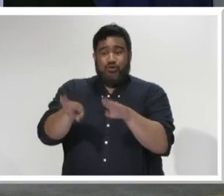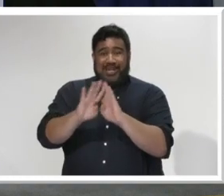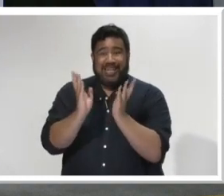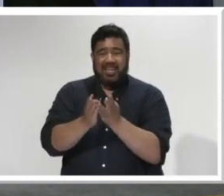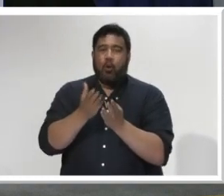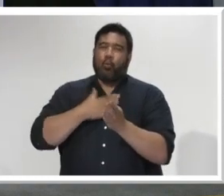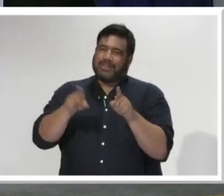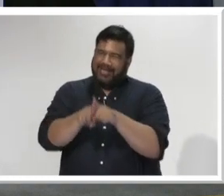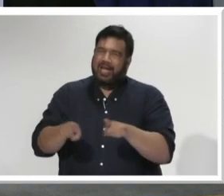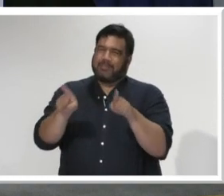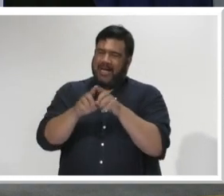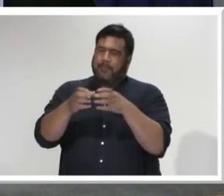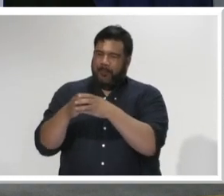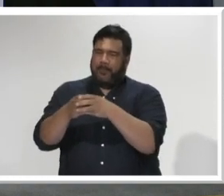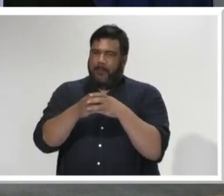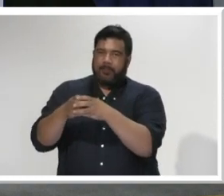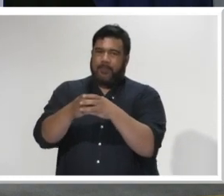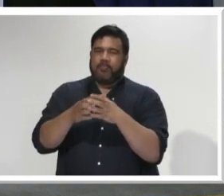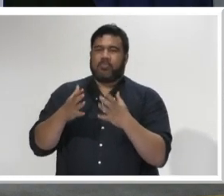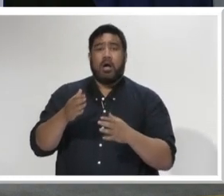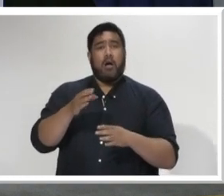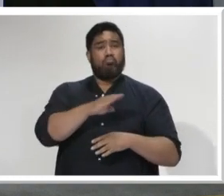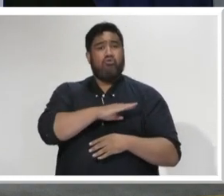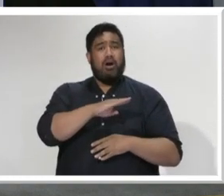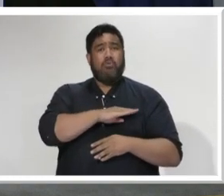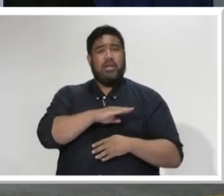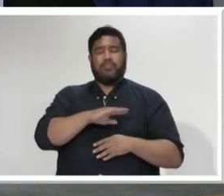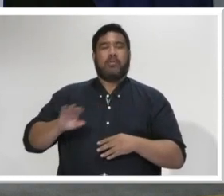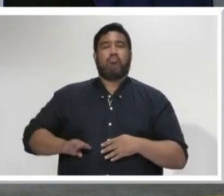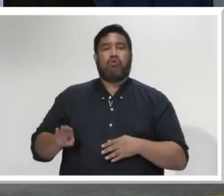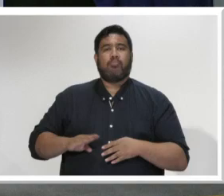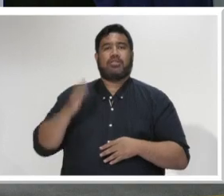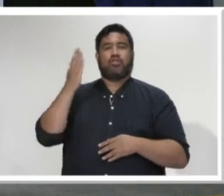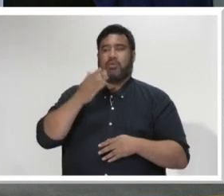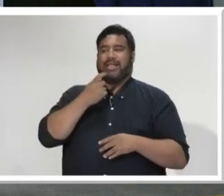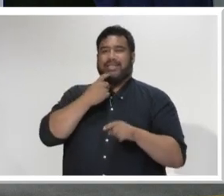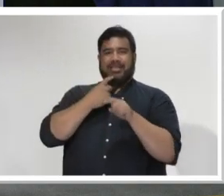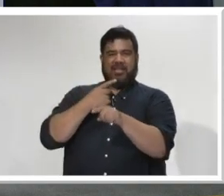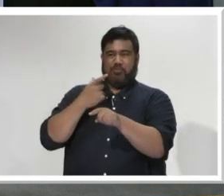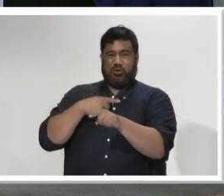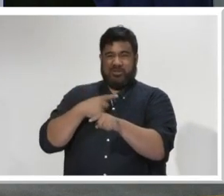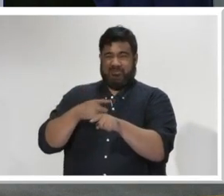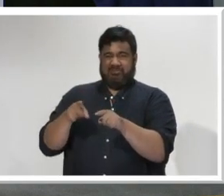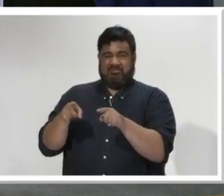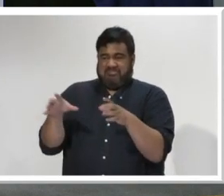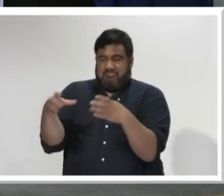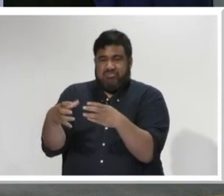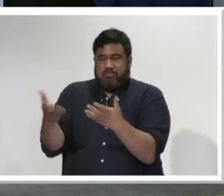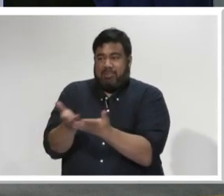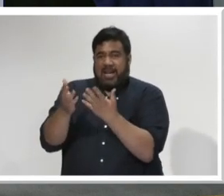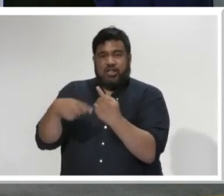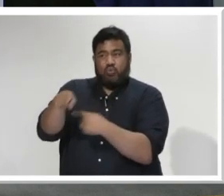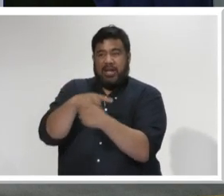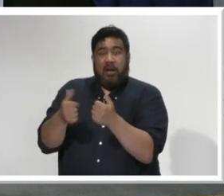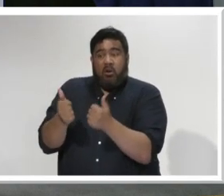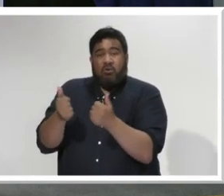little bit easier because, of course, they tend to, of course, have those classrooms predetermined. And that means trying to keep them playing in similar groups as well. So it really